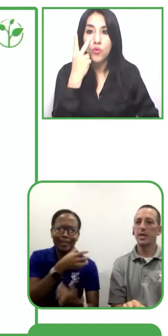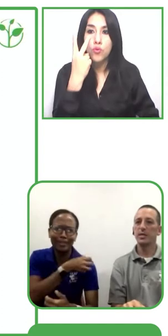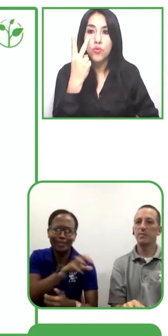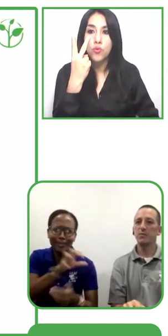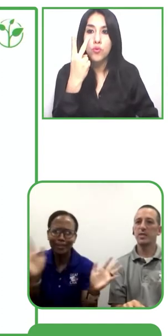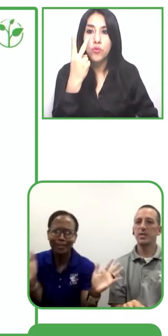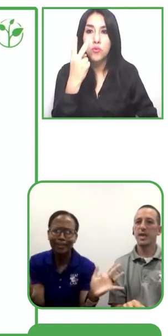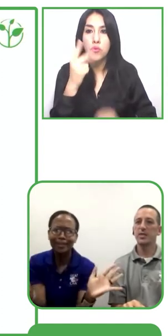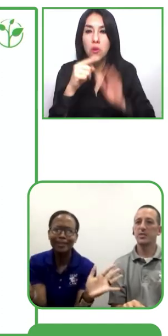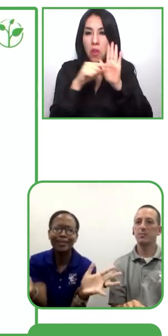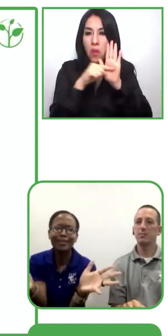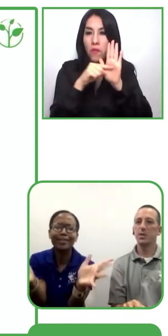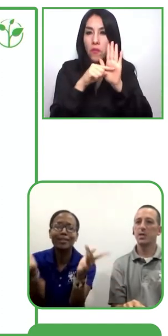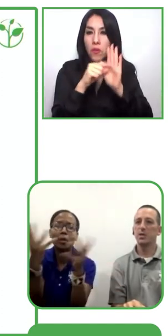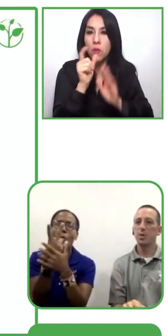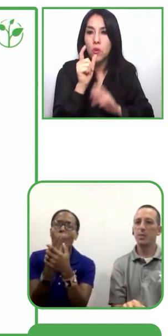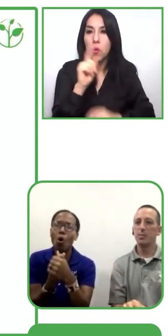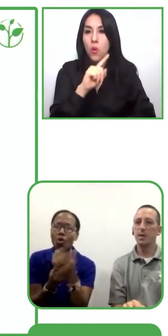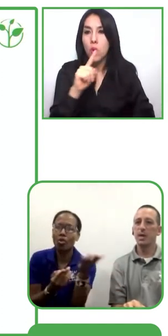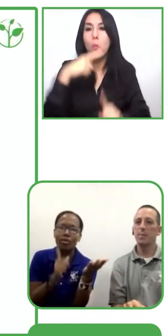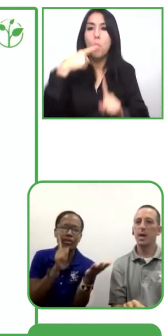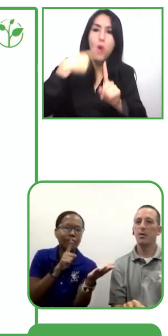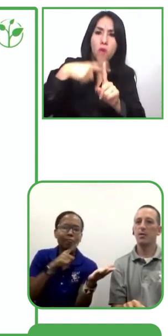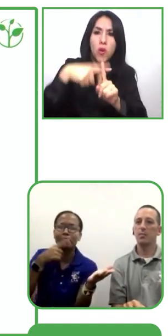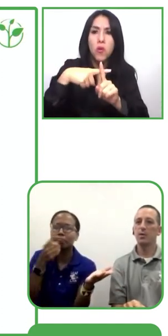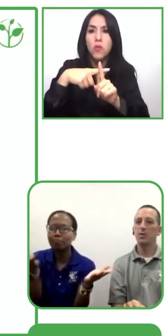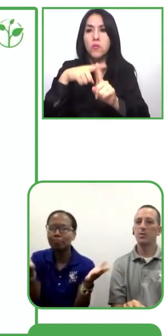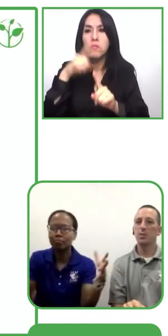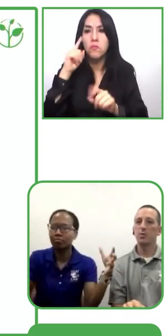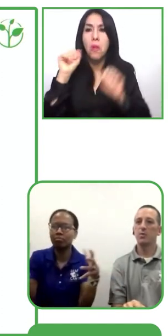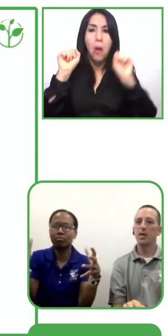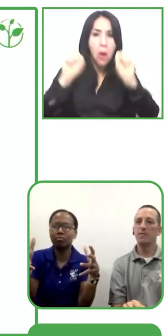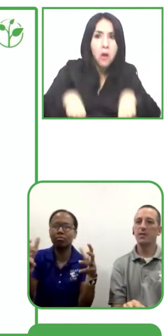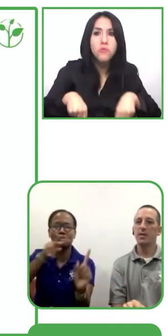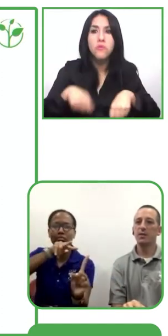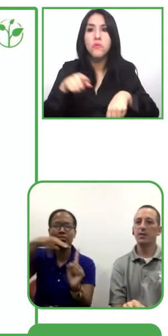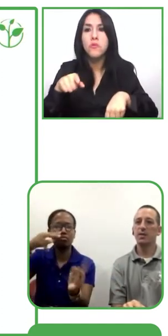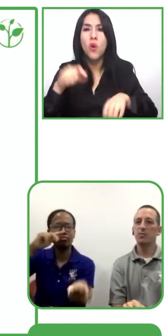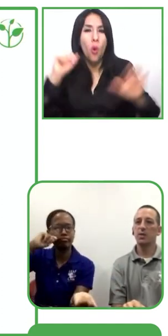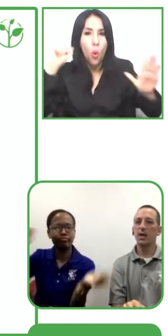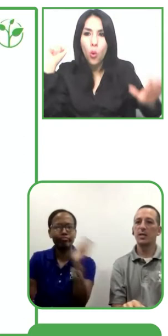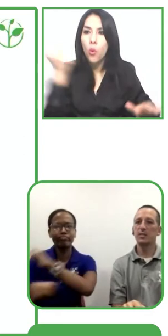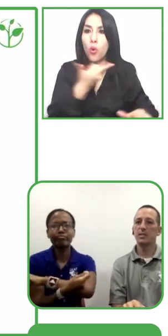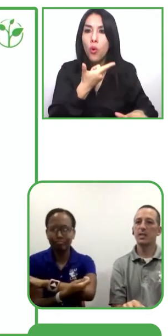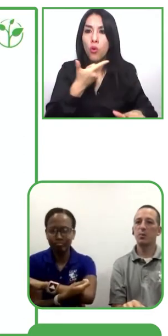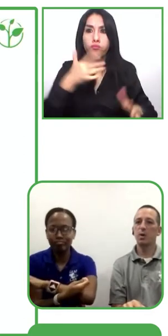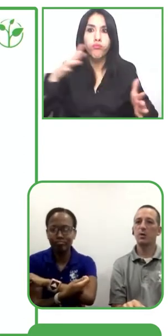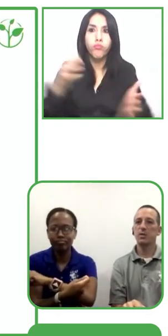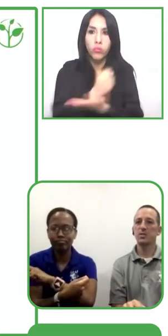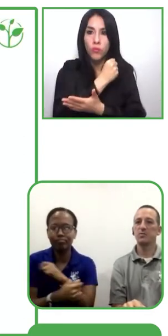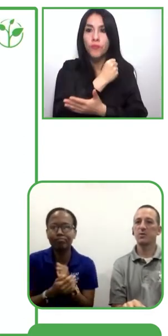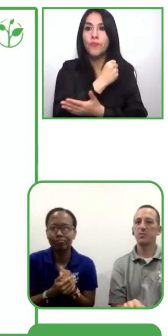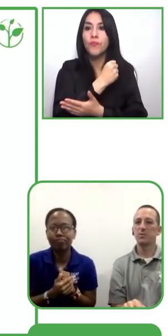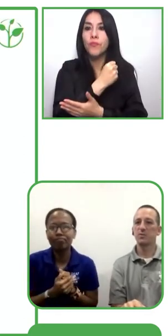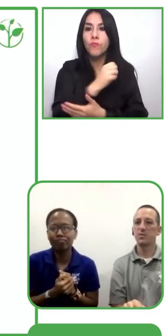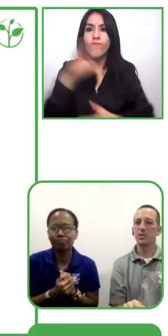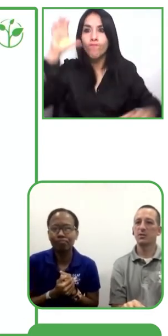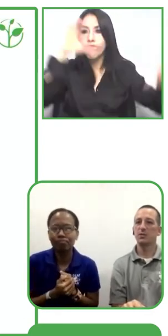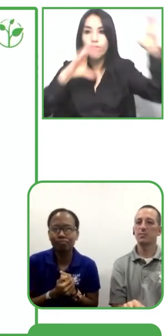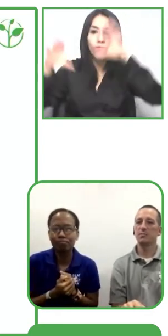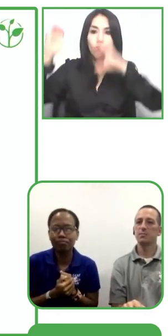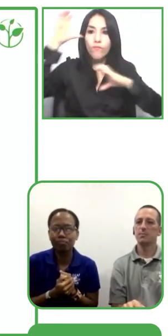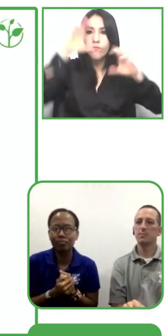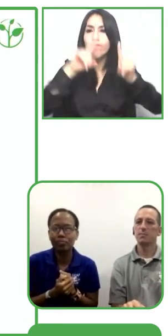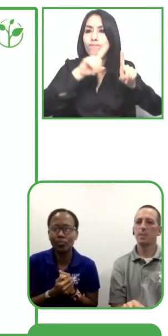empower them so that both deaf and hearing can realize that we all need to shift our views of each other. What do you see when you see this